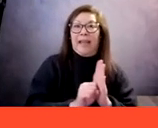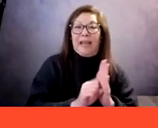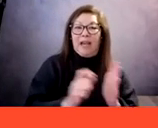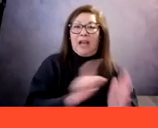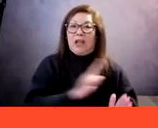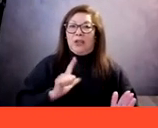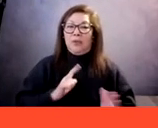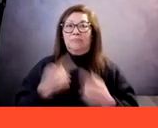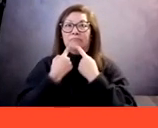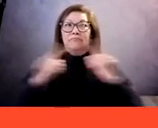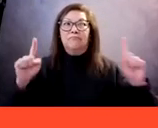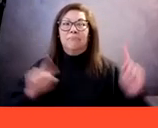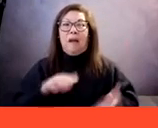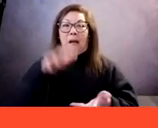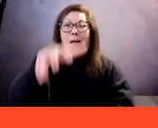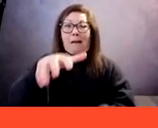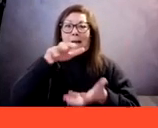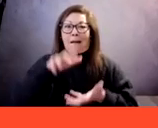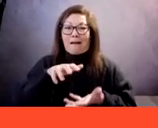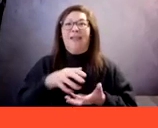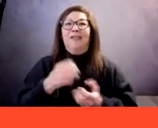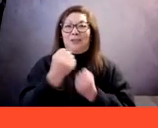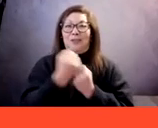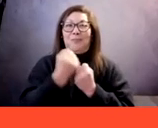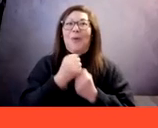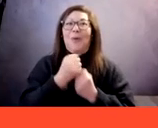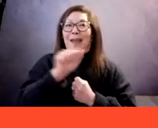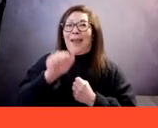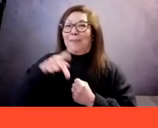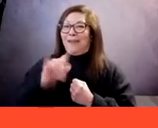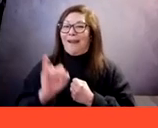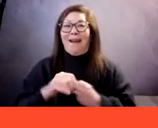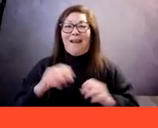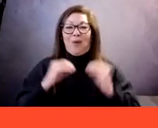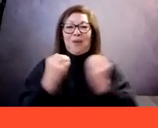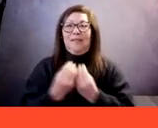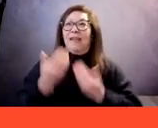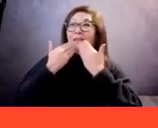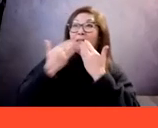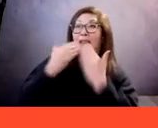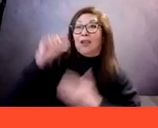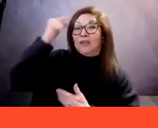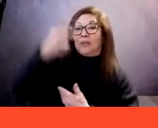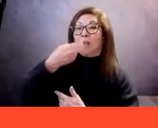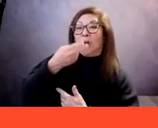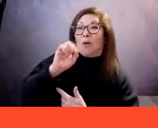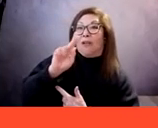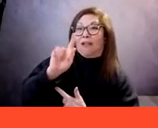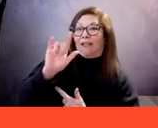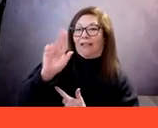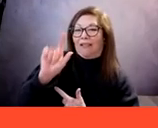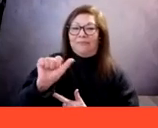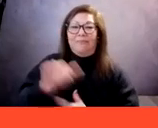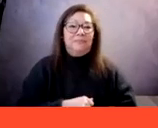huge amount of money to support AAPI organizations. Thank you, Governor Hochul. The National Endowment